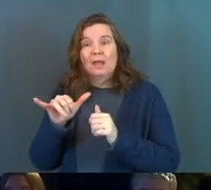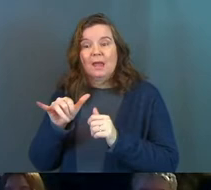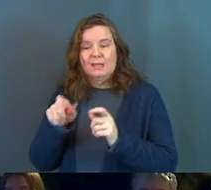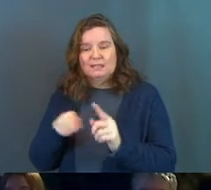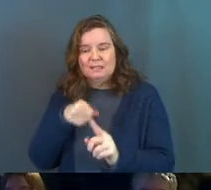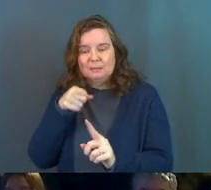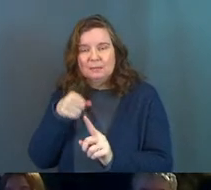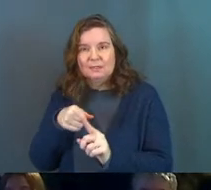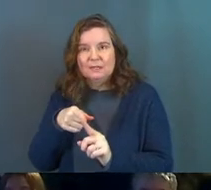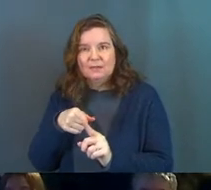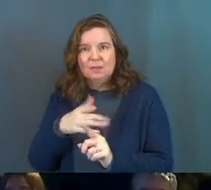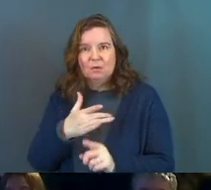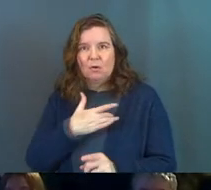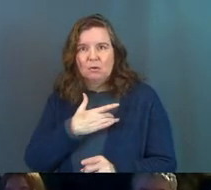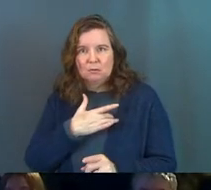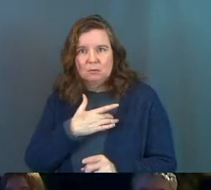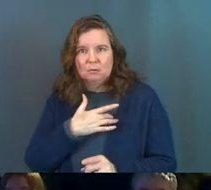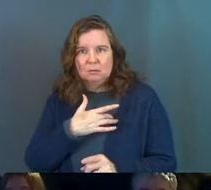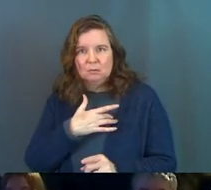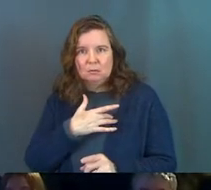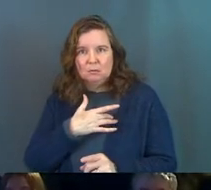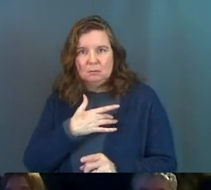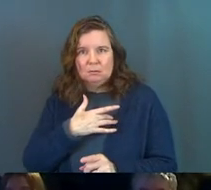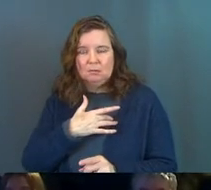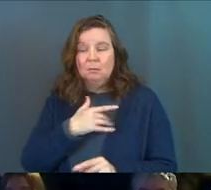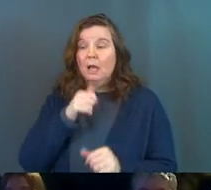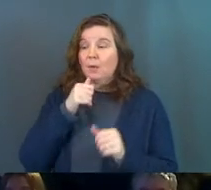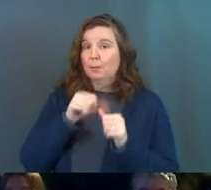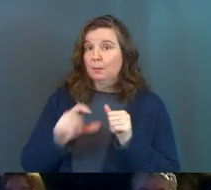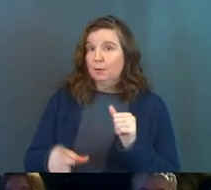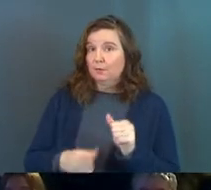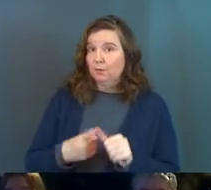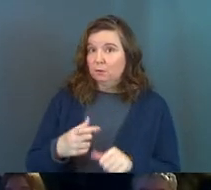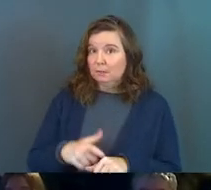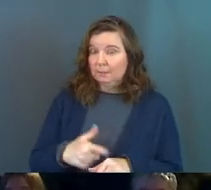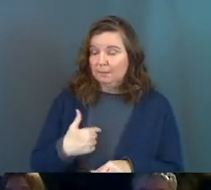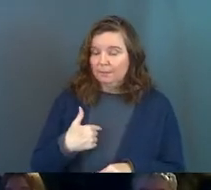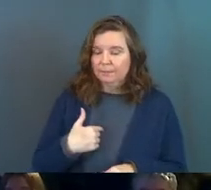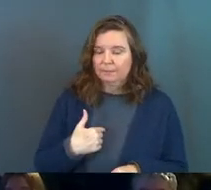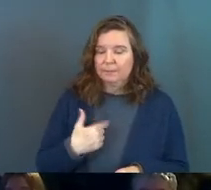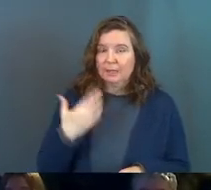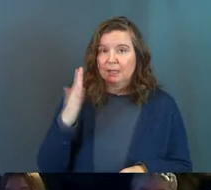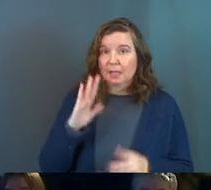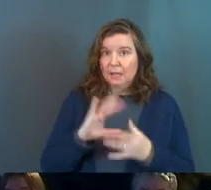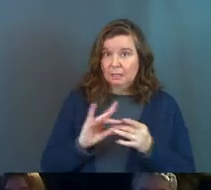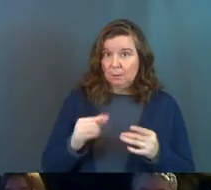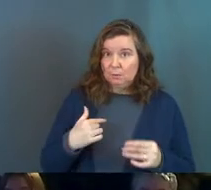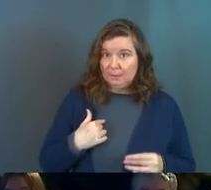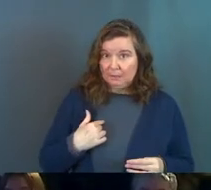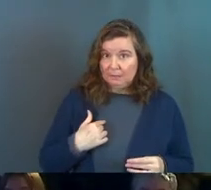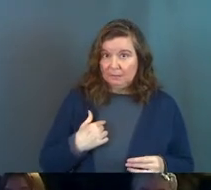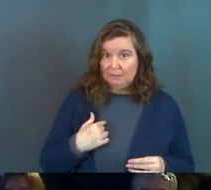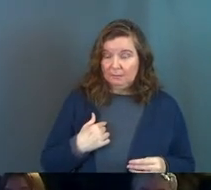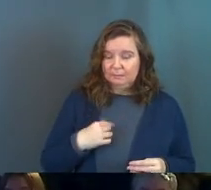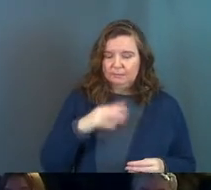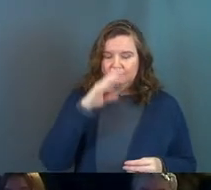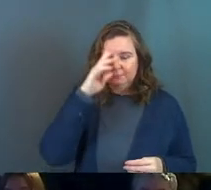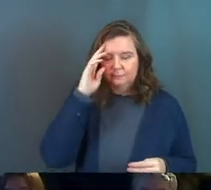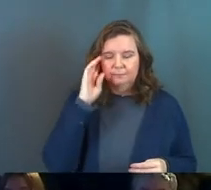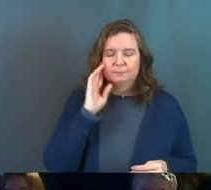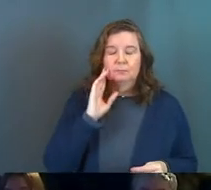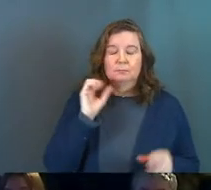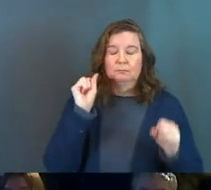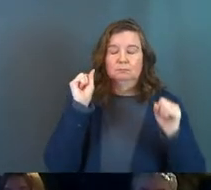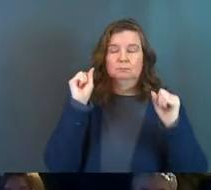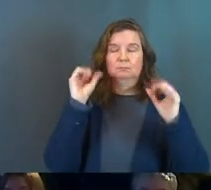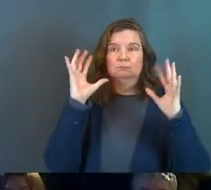very specific kind of heart. I remember the very first time that God spoke to me. It